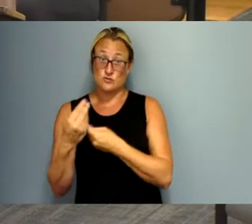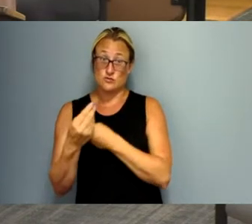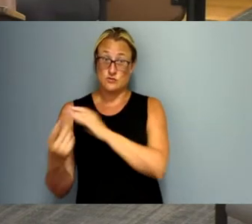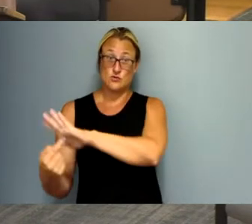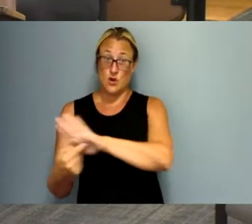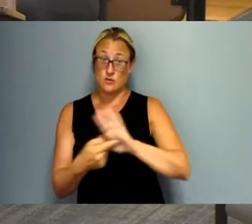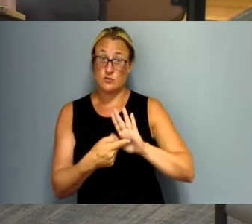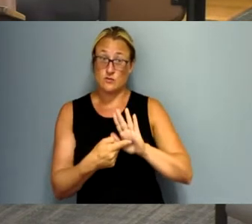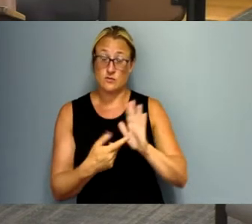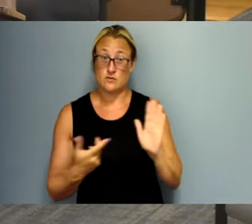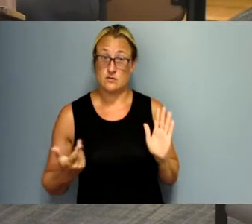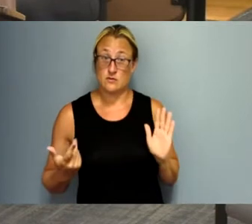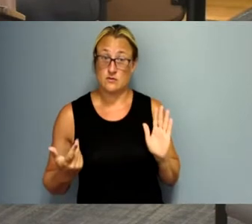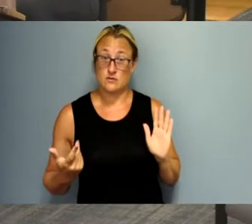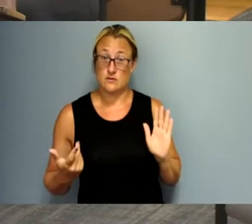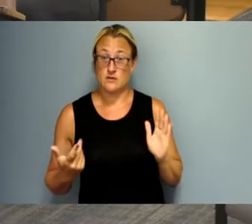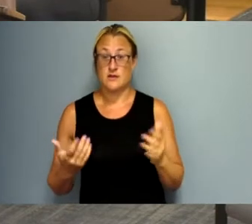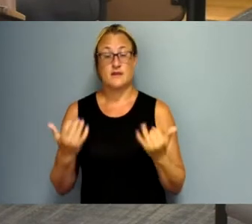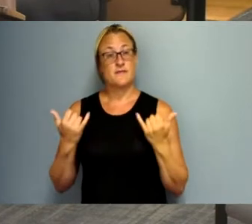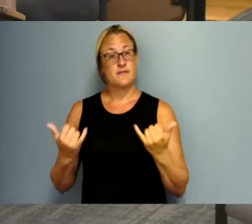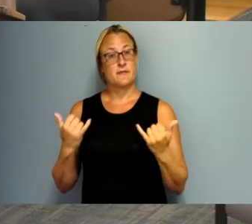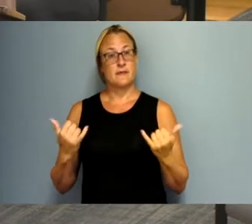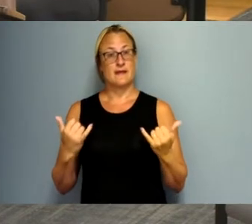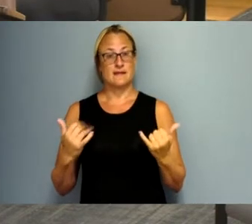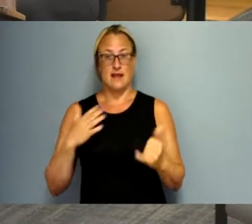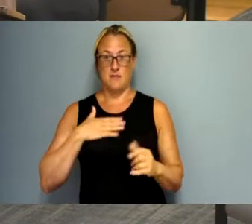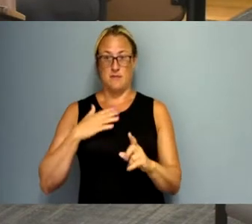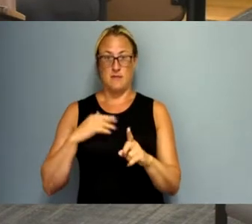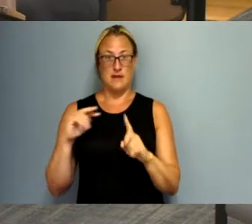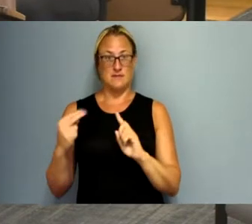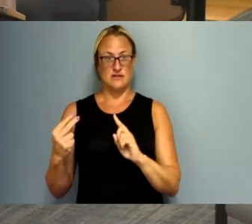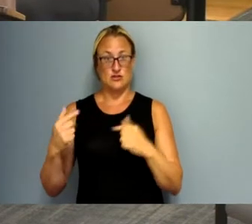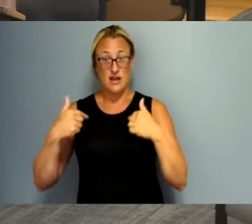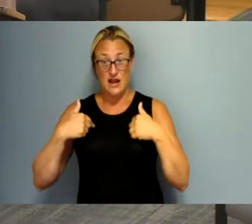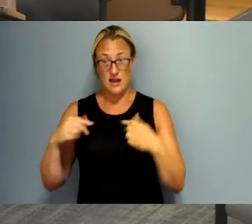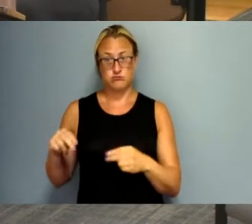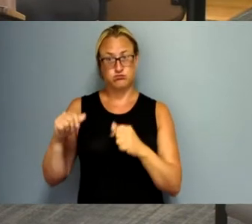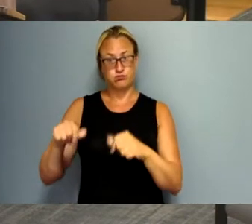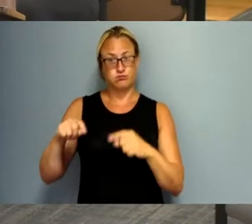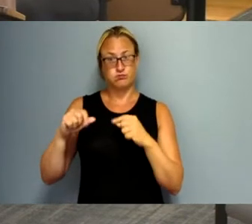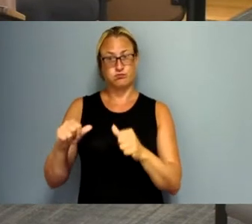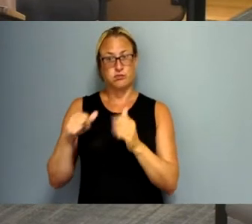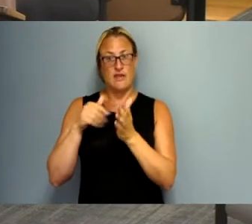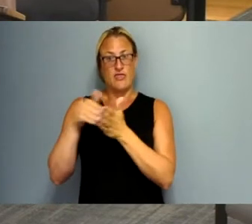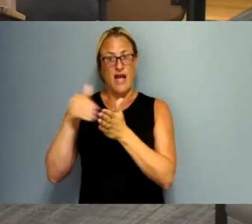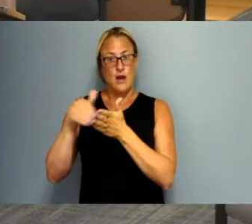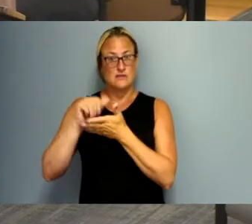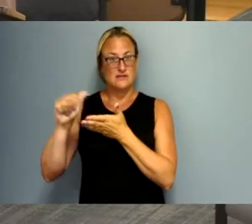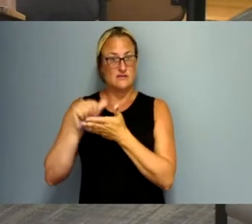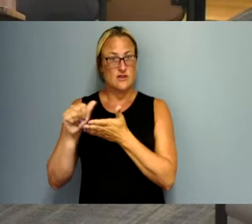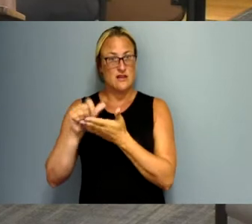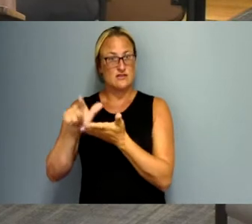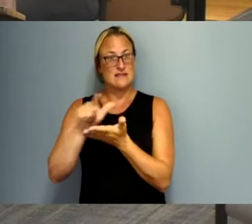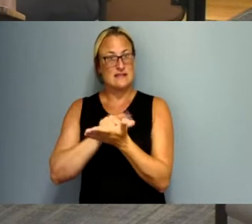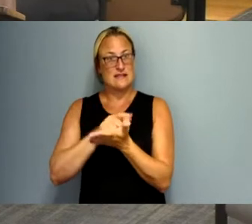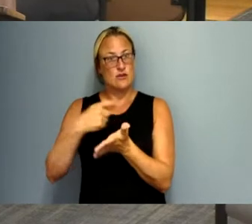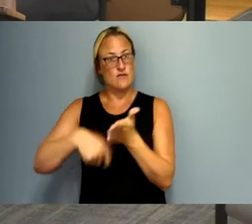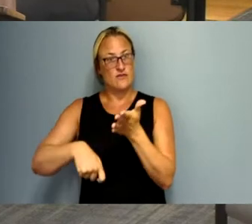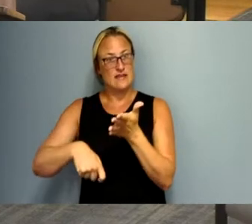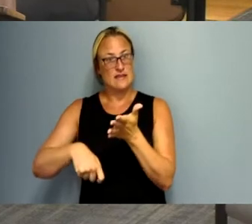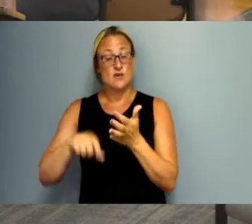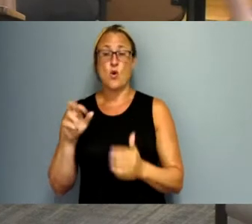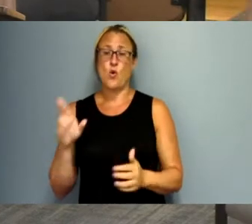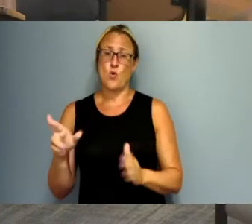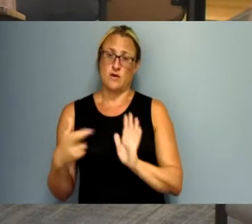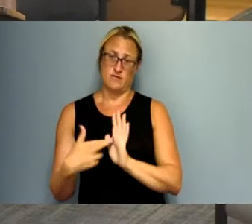The county has put me in a position where I'm now faced with spending thousands of dollars in legal fees at great personal cost, or I can